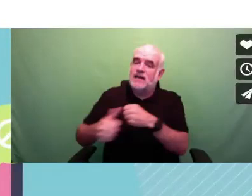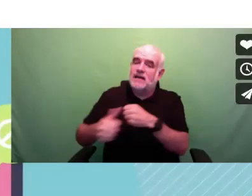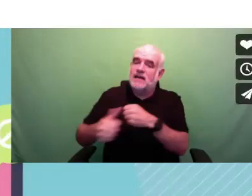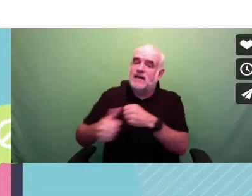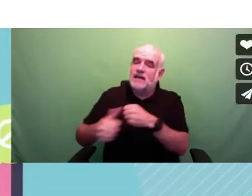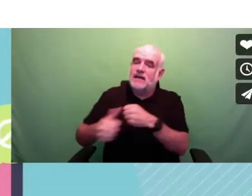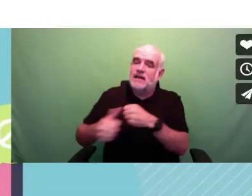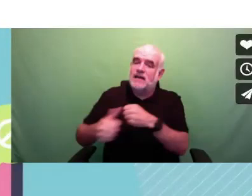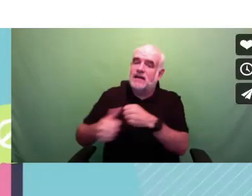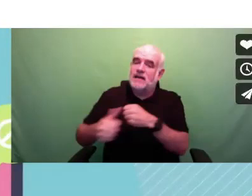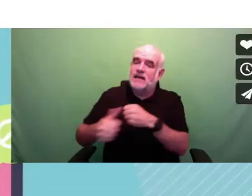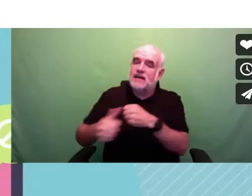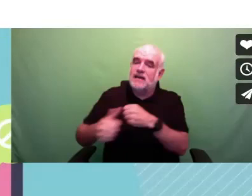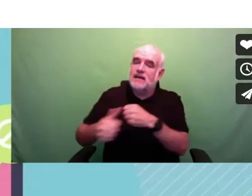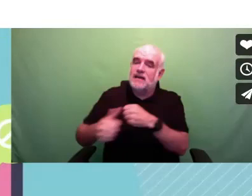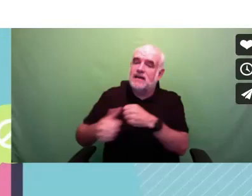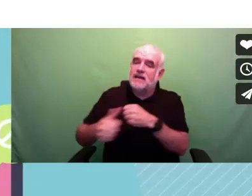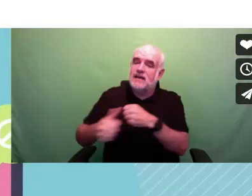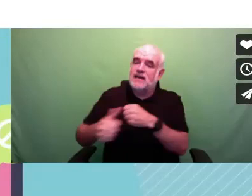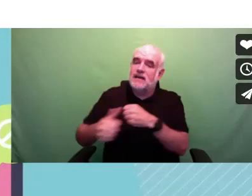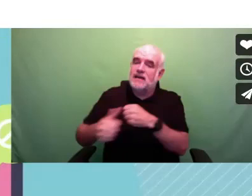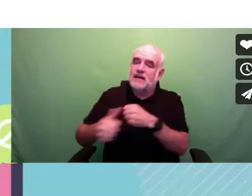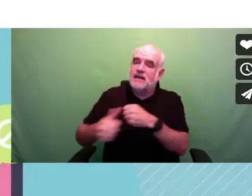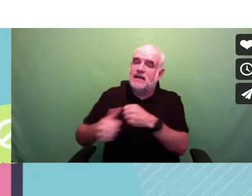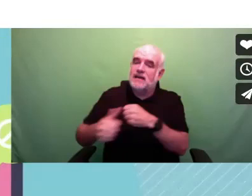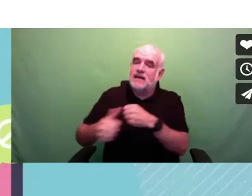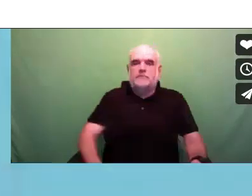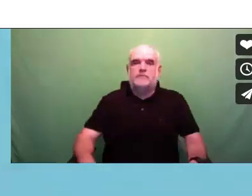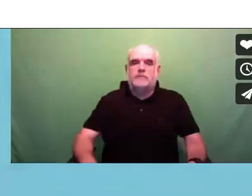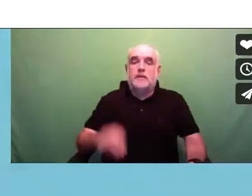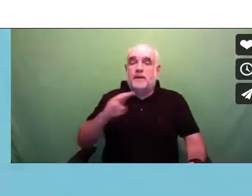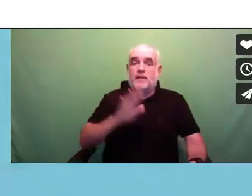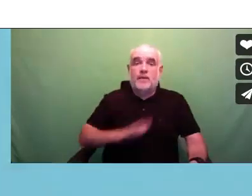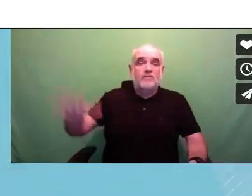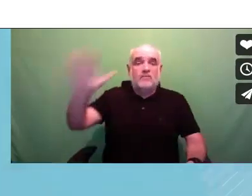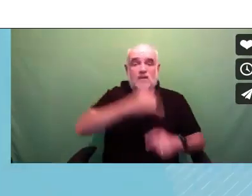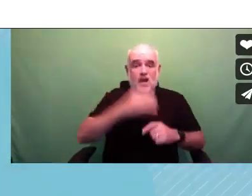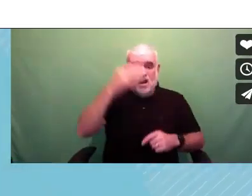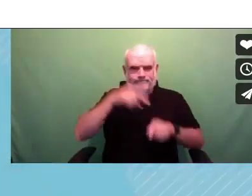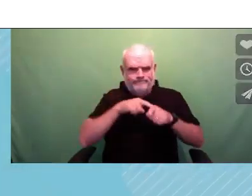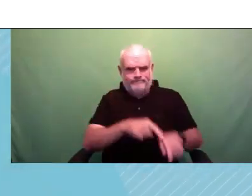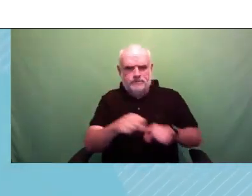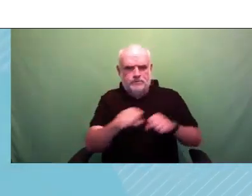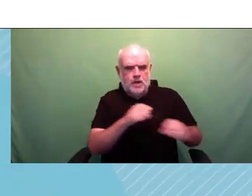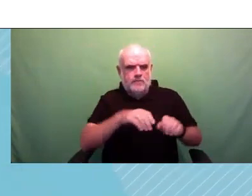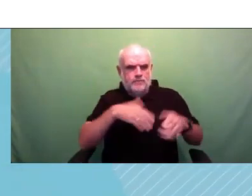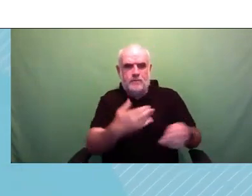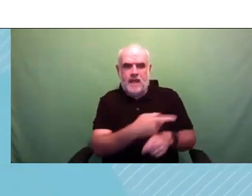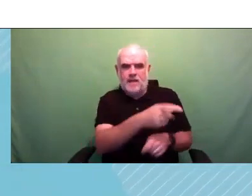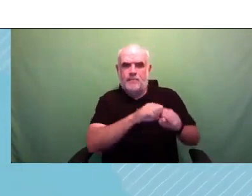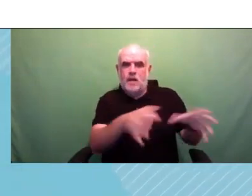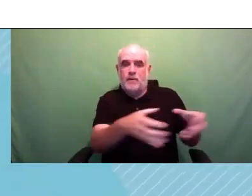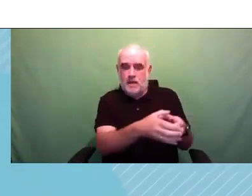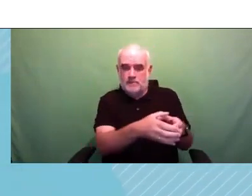Equality Commission Act. And again, luckily enough, we have a nice short video on this. People in Ireland rely on services provided